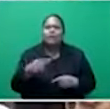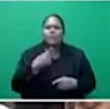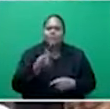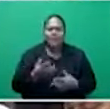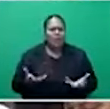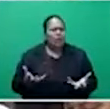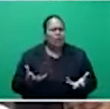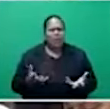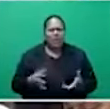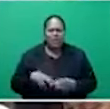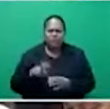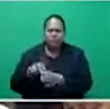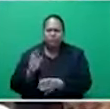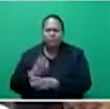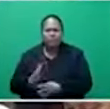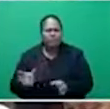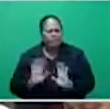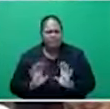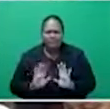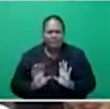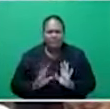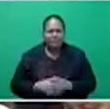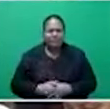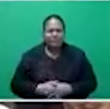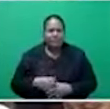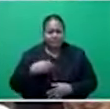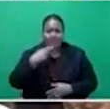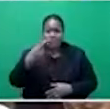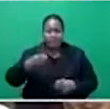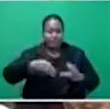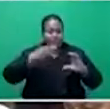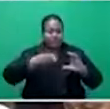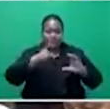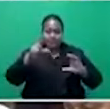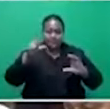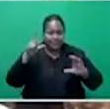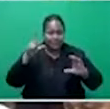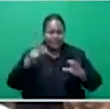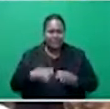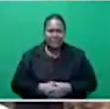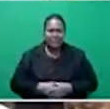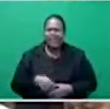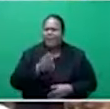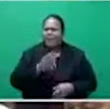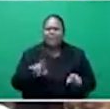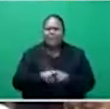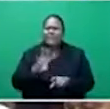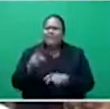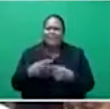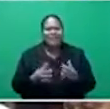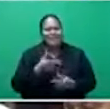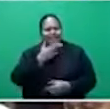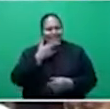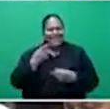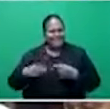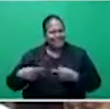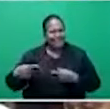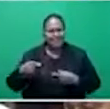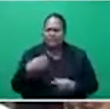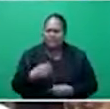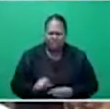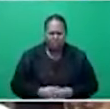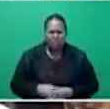job. But as I told the media yesterday, sir, it doesn't mean that everything is hunky-dory all the time. We had some senior management person in